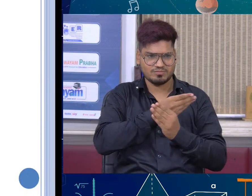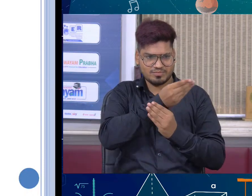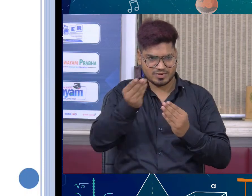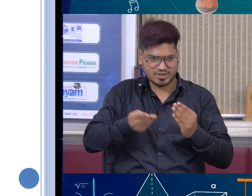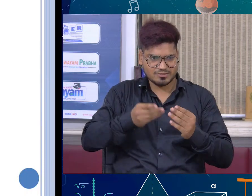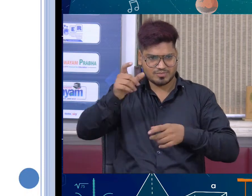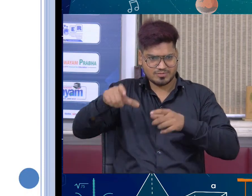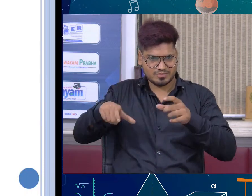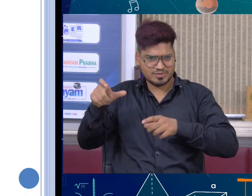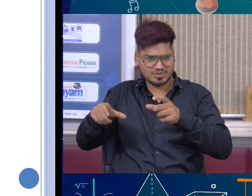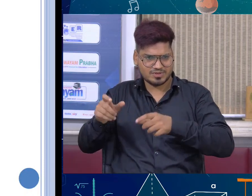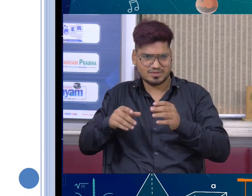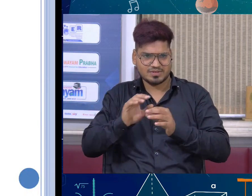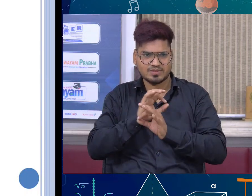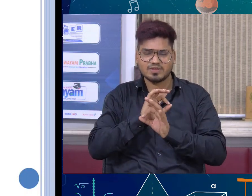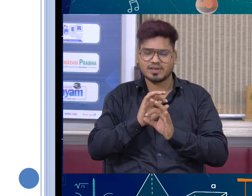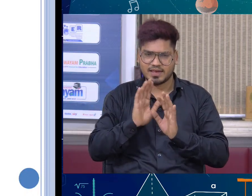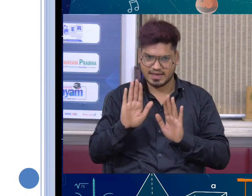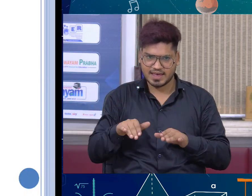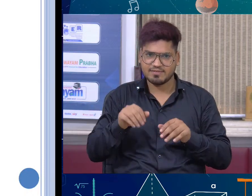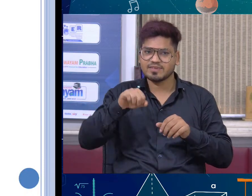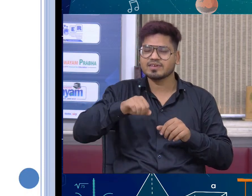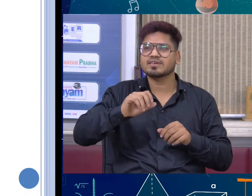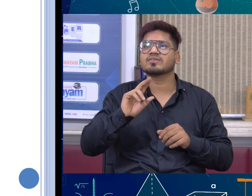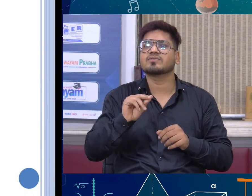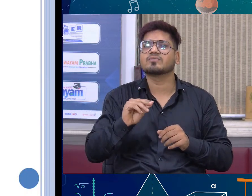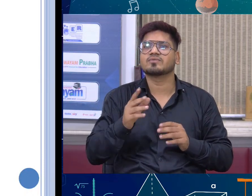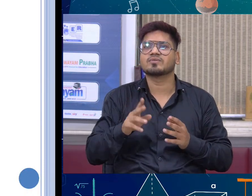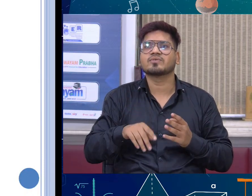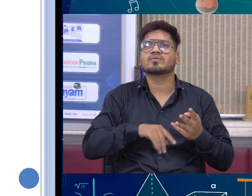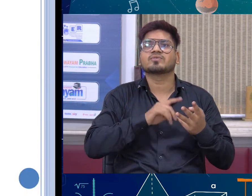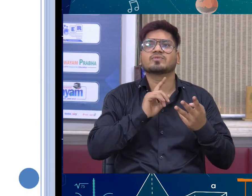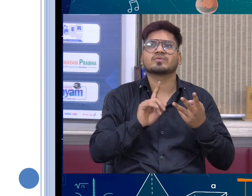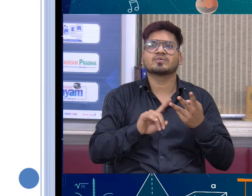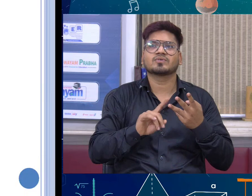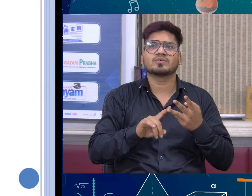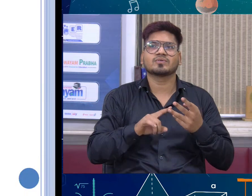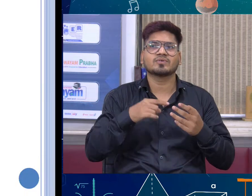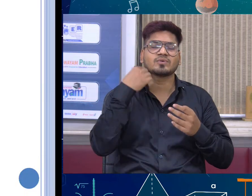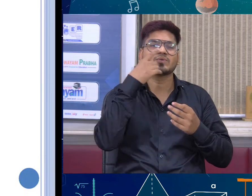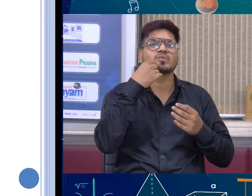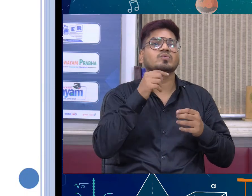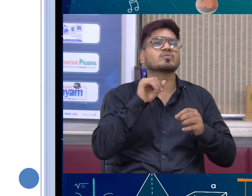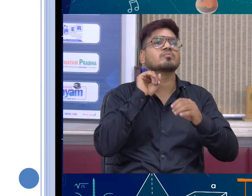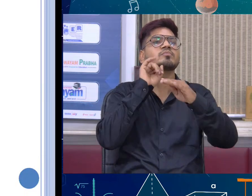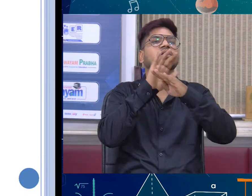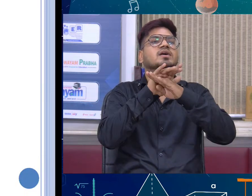the farmer, having any neighbors? And the third one, he wrote letter to whom? The